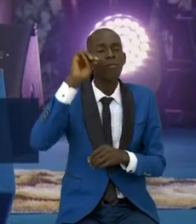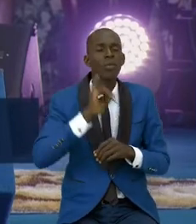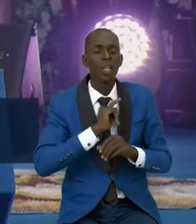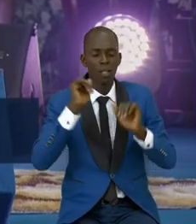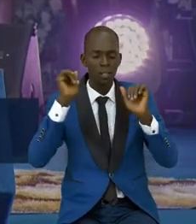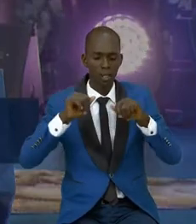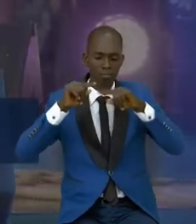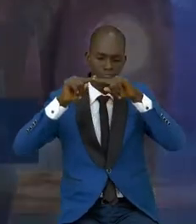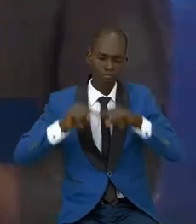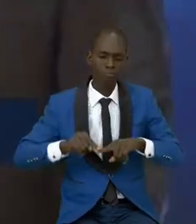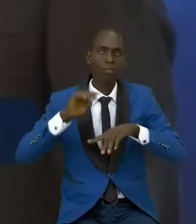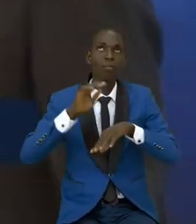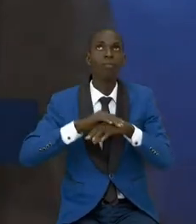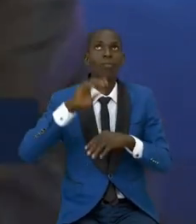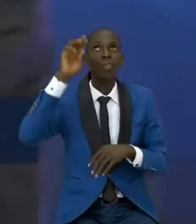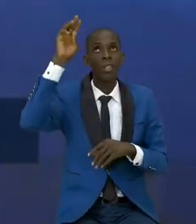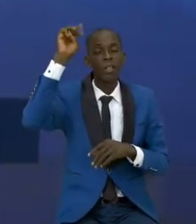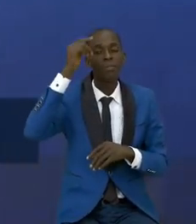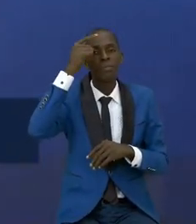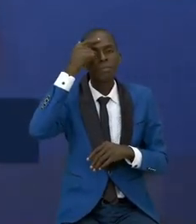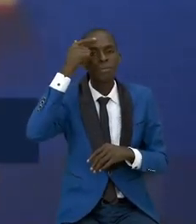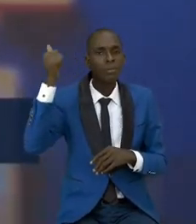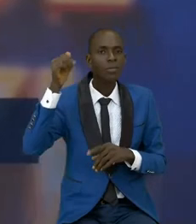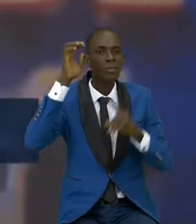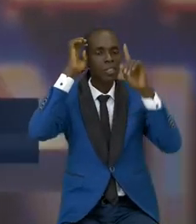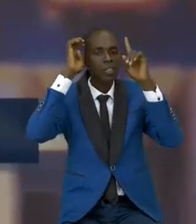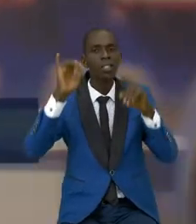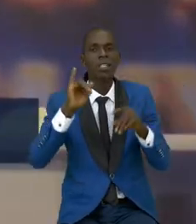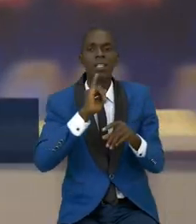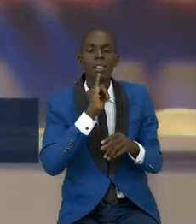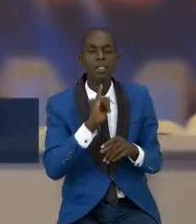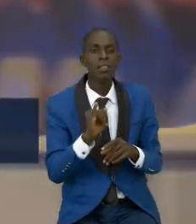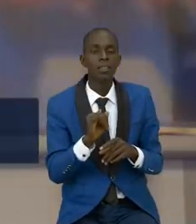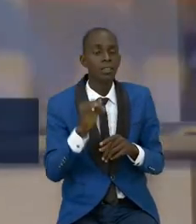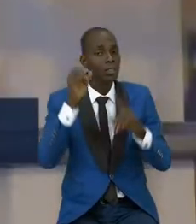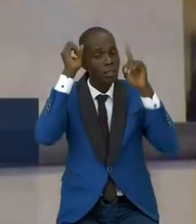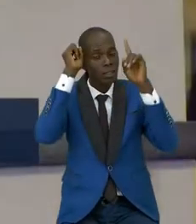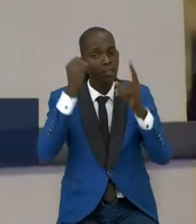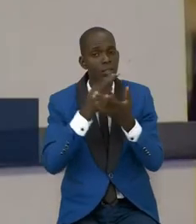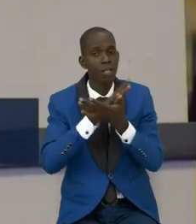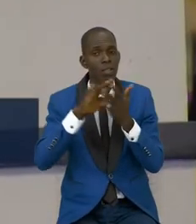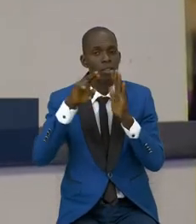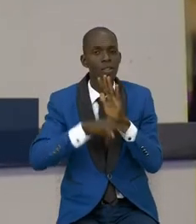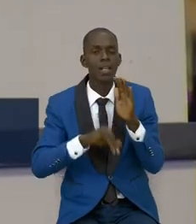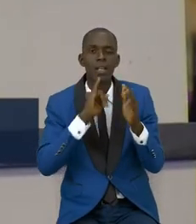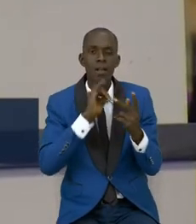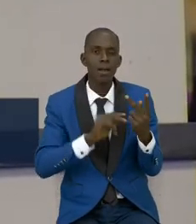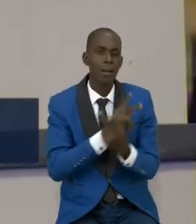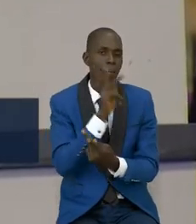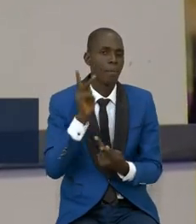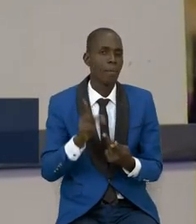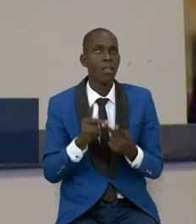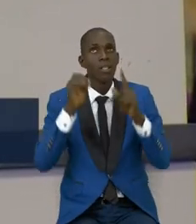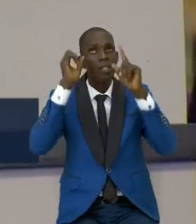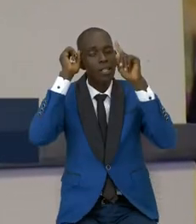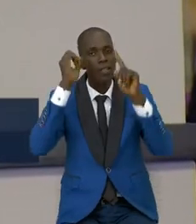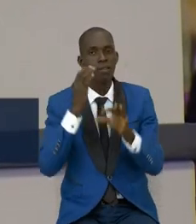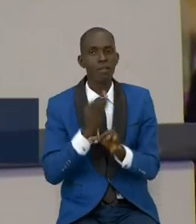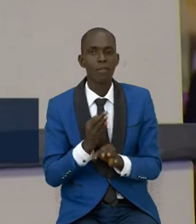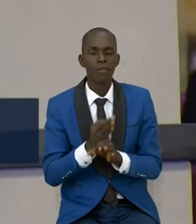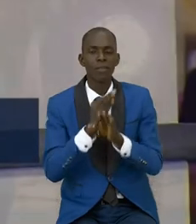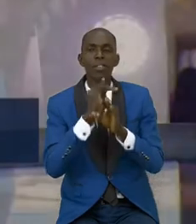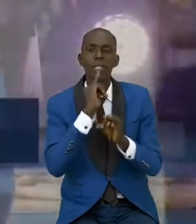on him because his righteousness is perfect. His faithfulness is perfect. And